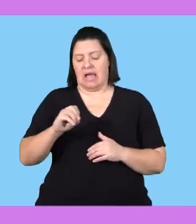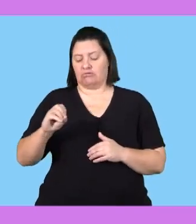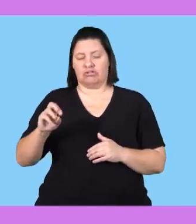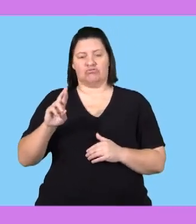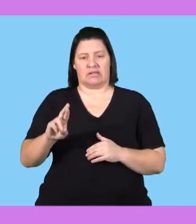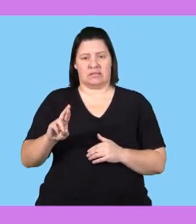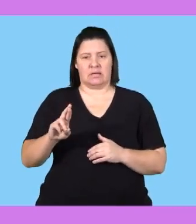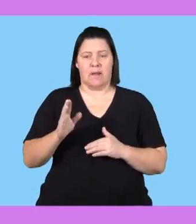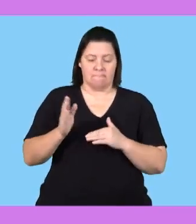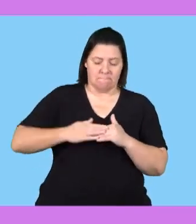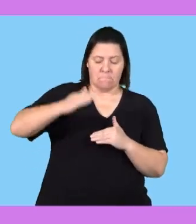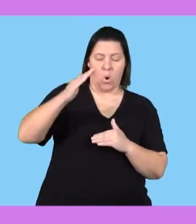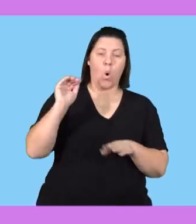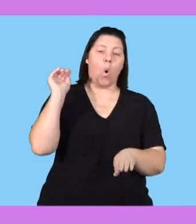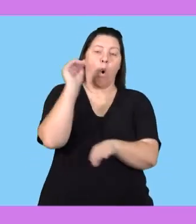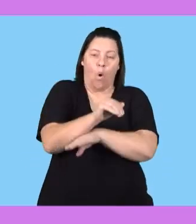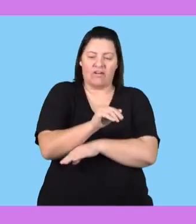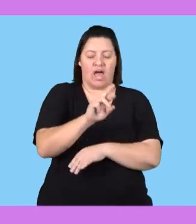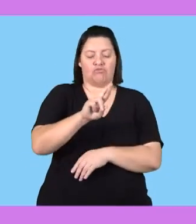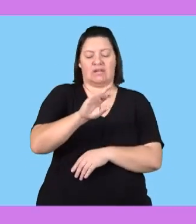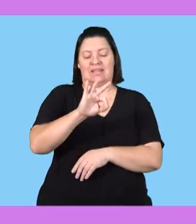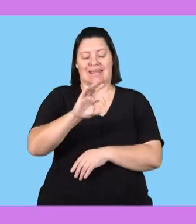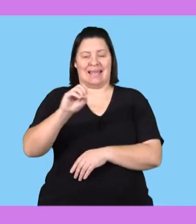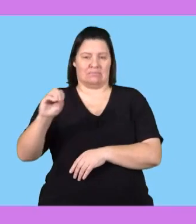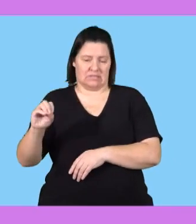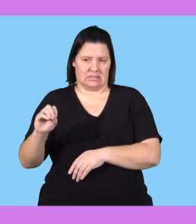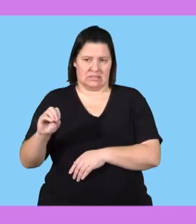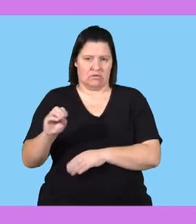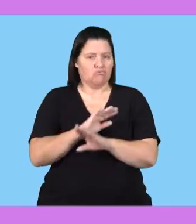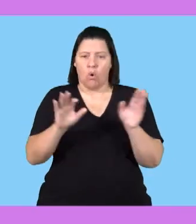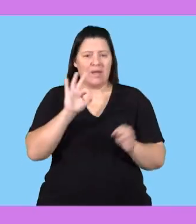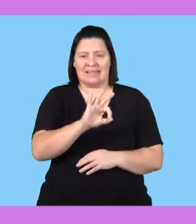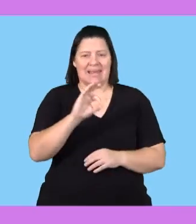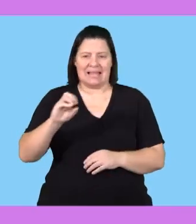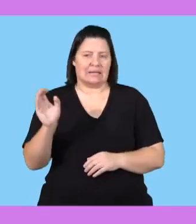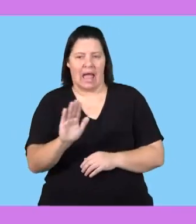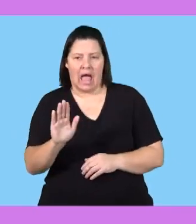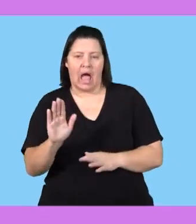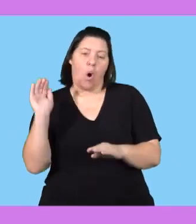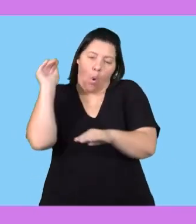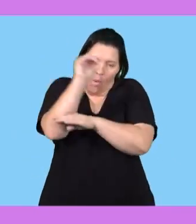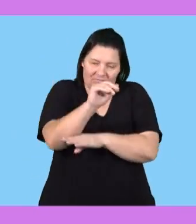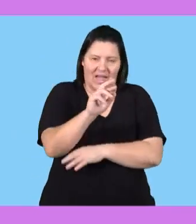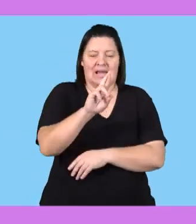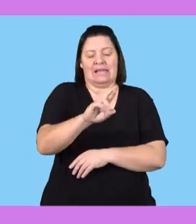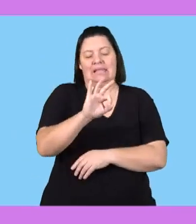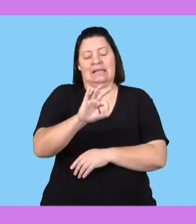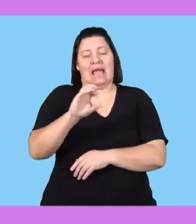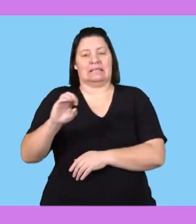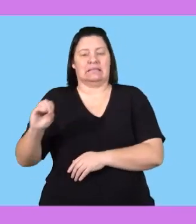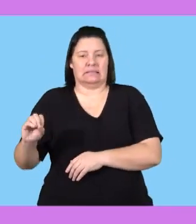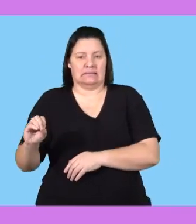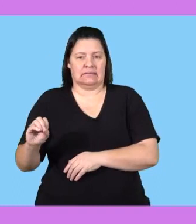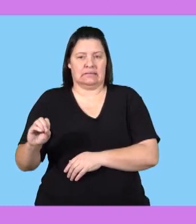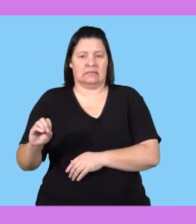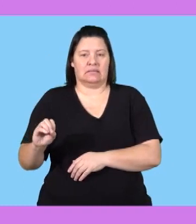than 300. The word more than is so important because we are not just looking at the 300